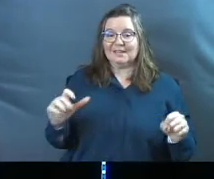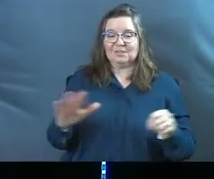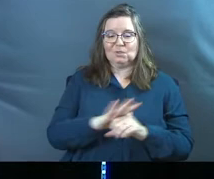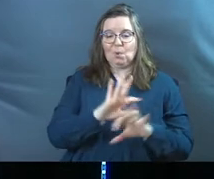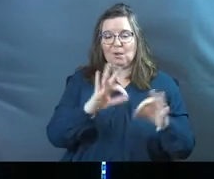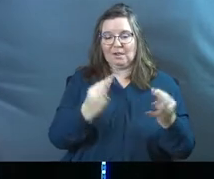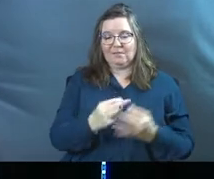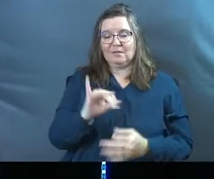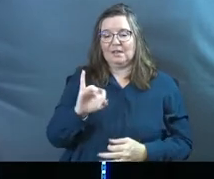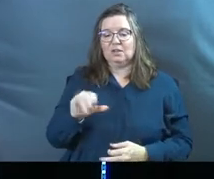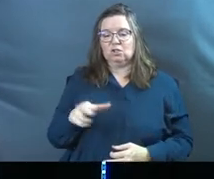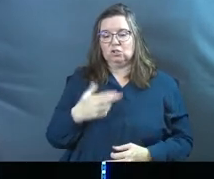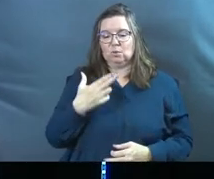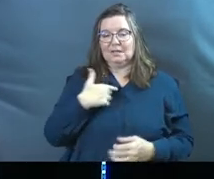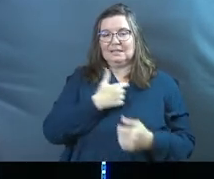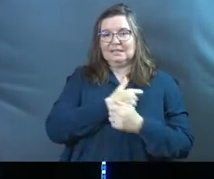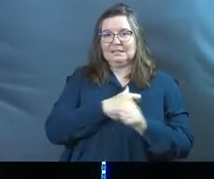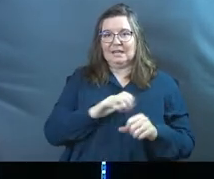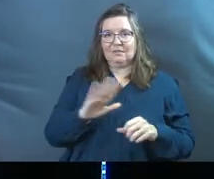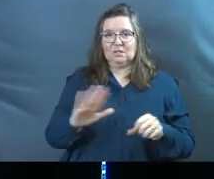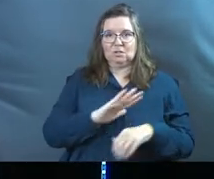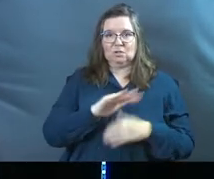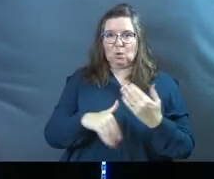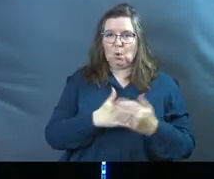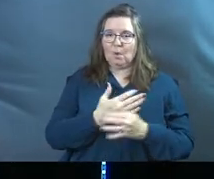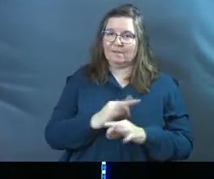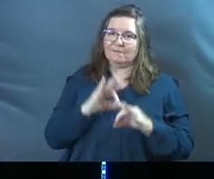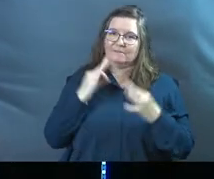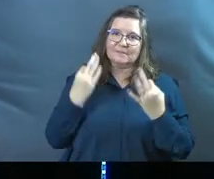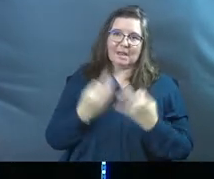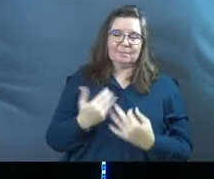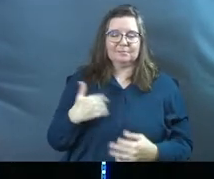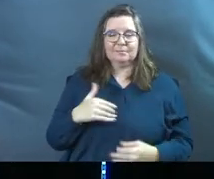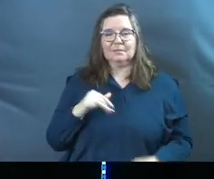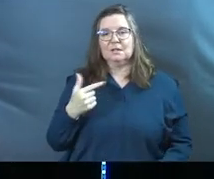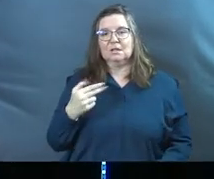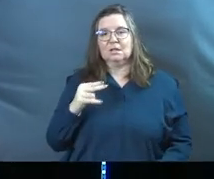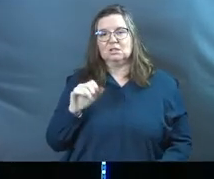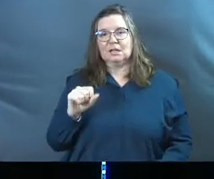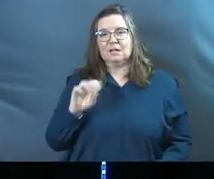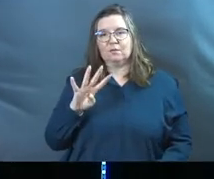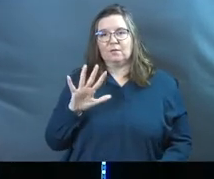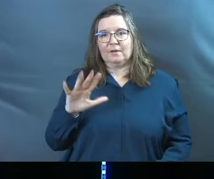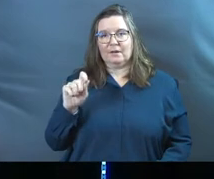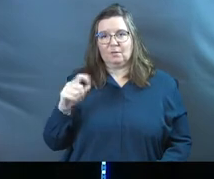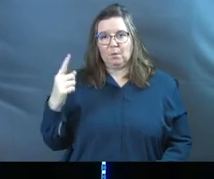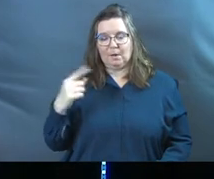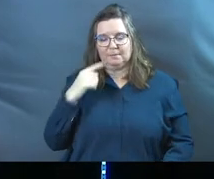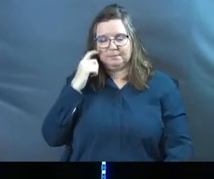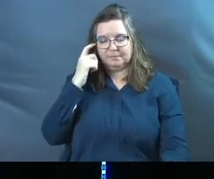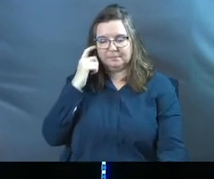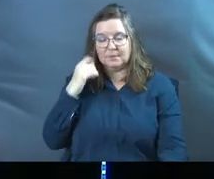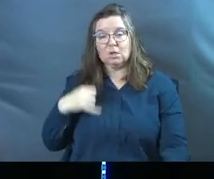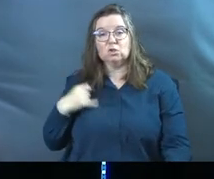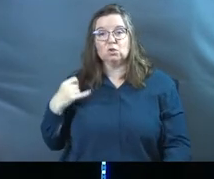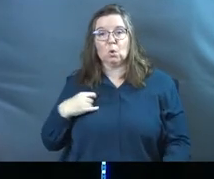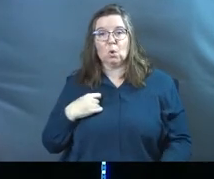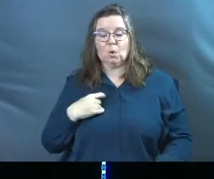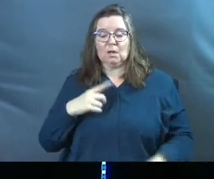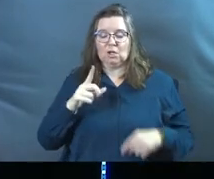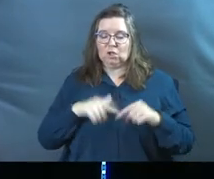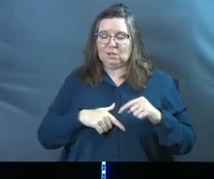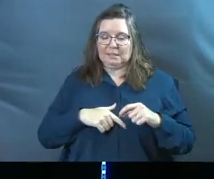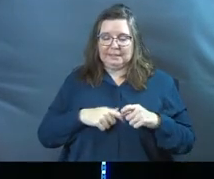whole family, and Judah saved his whole family. My goodness. Genesis 45:1, here's how Joseph reacts. Joseph could stand it